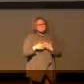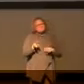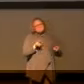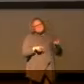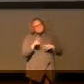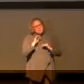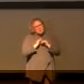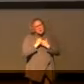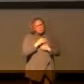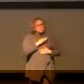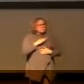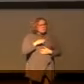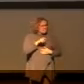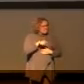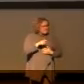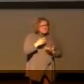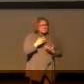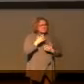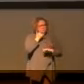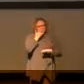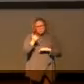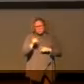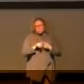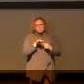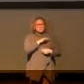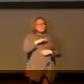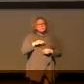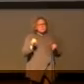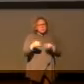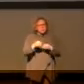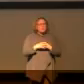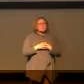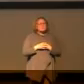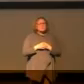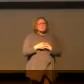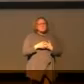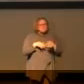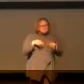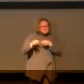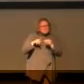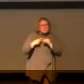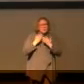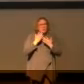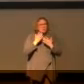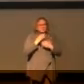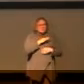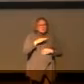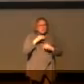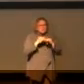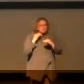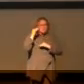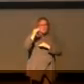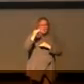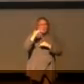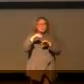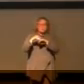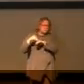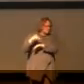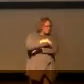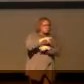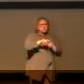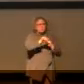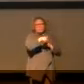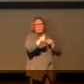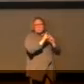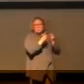and then call down to the staffing office, talk about your excessive staff, have them go down there so we can redeploy them to